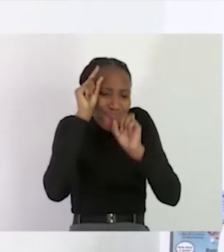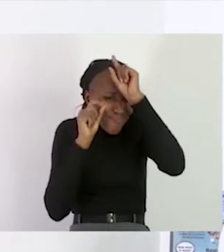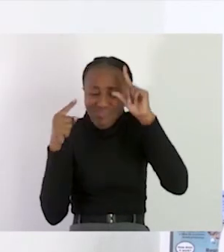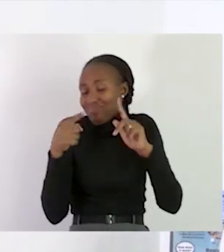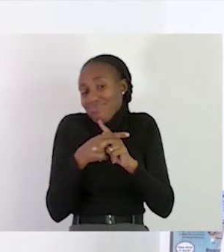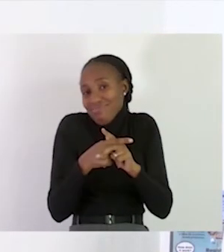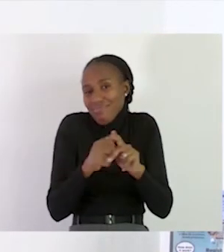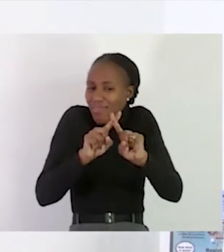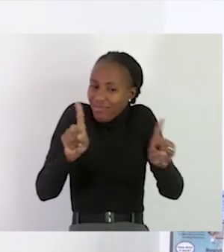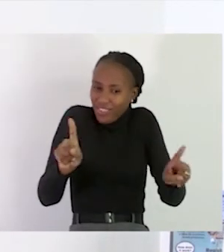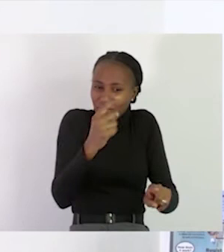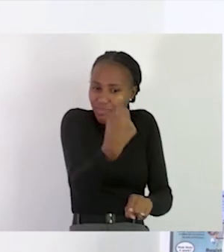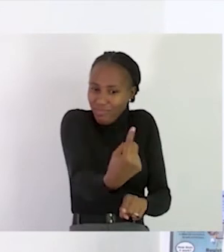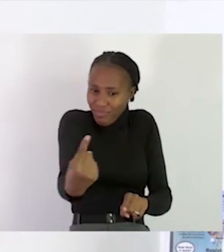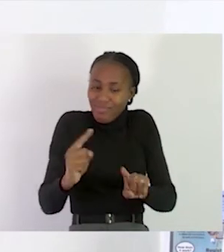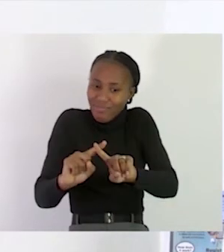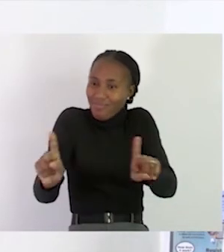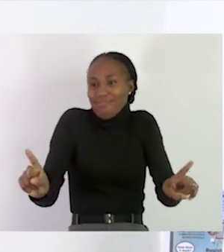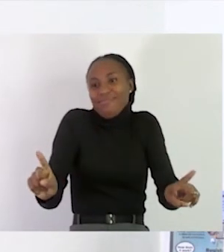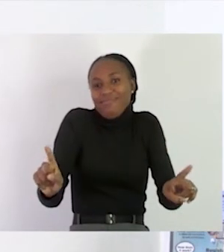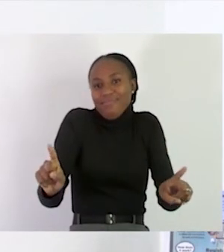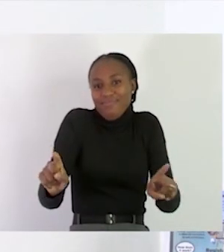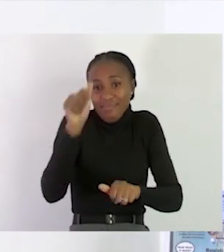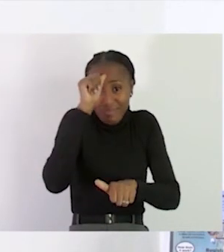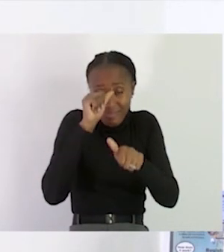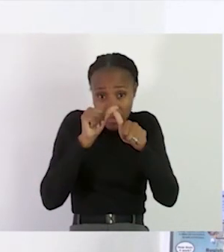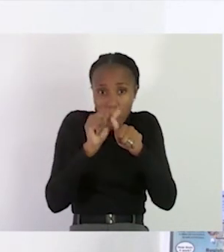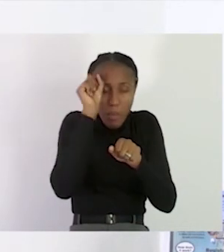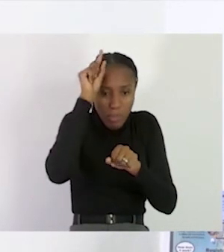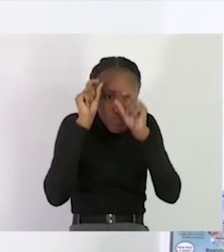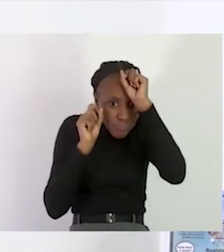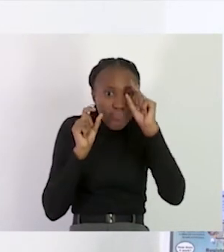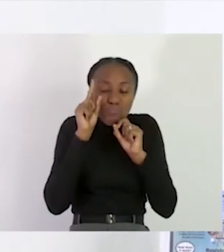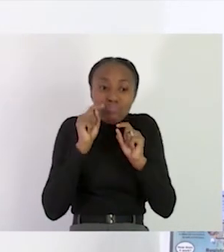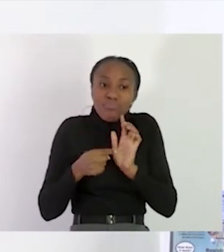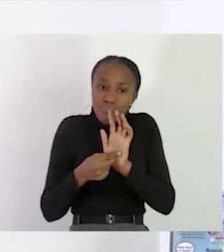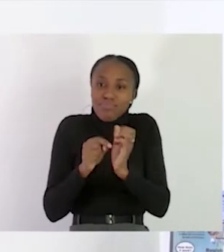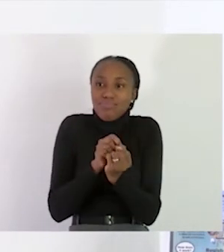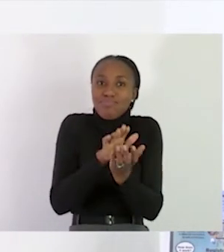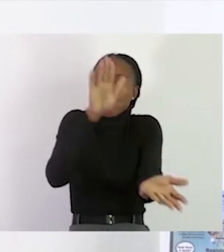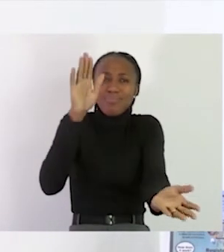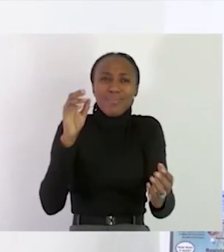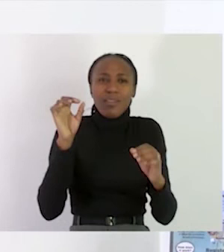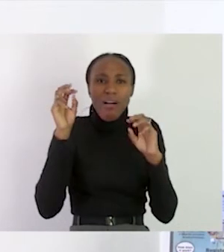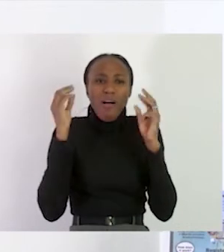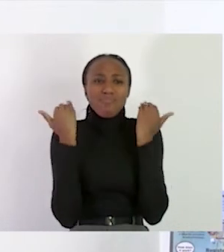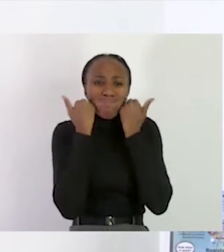from person to person. But pimples appearing is just an indication of puberty. Nothing much to worry